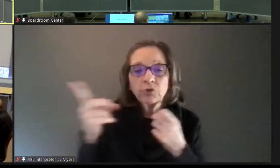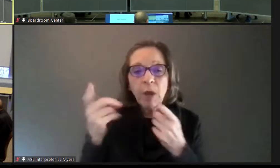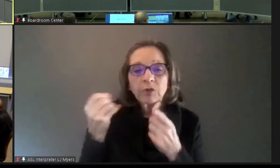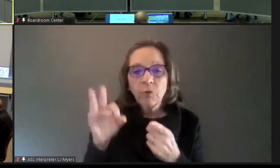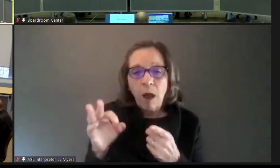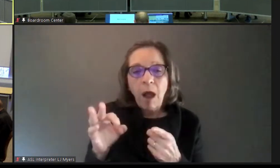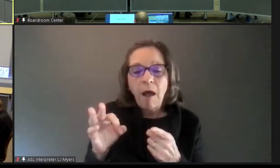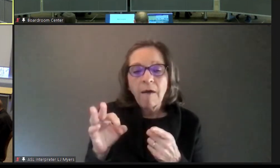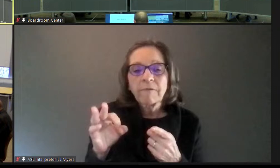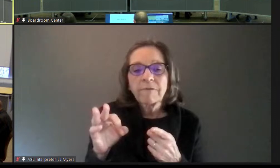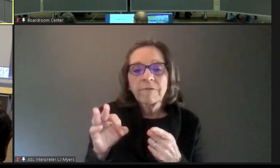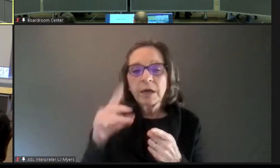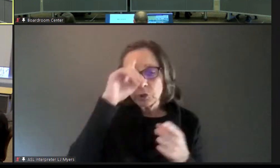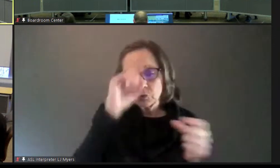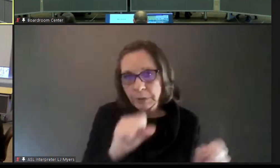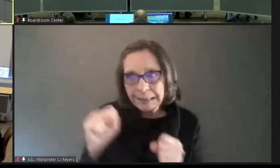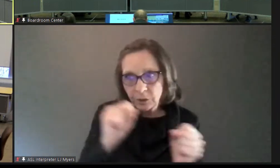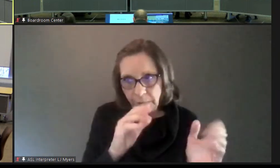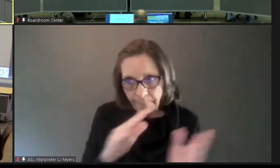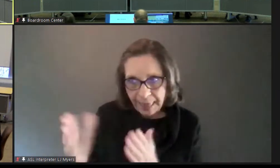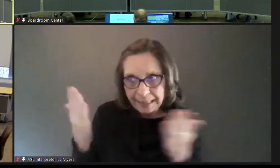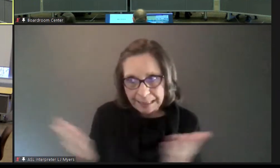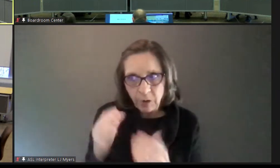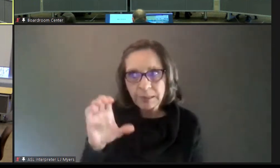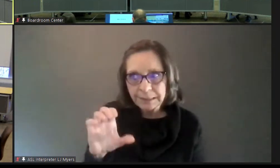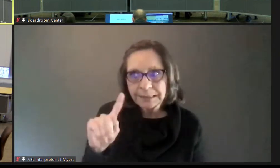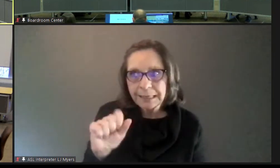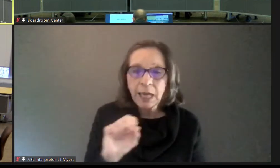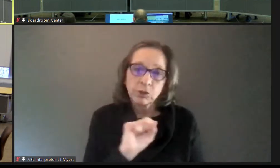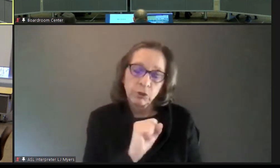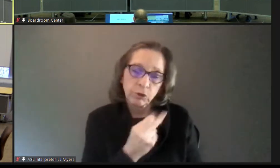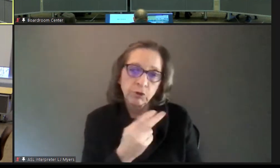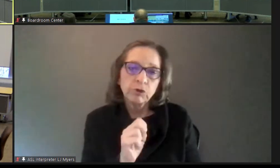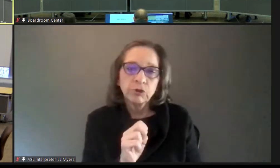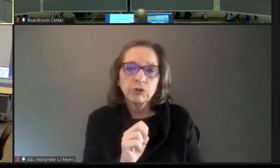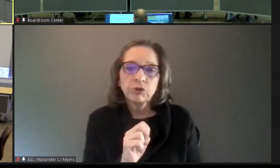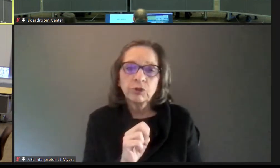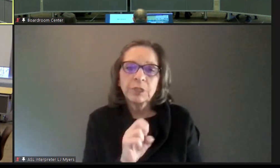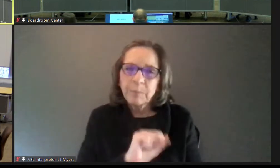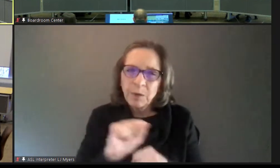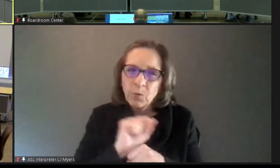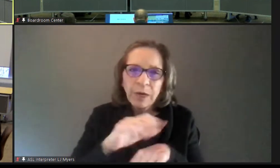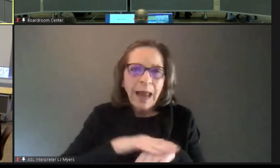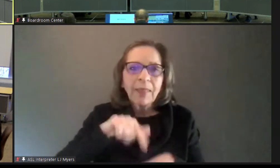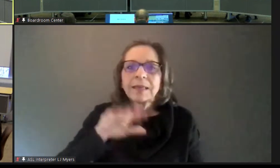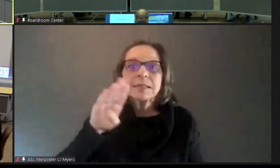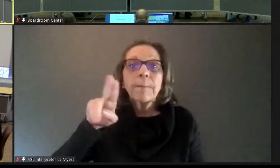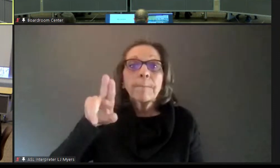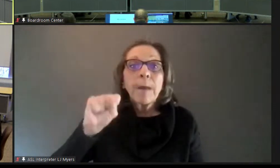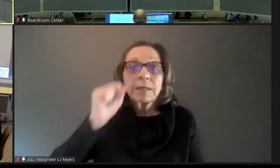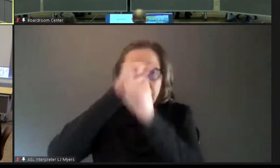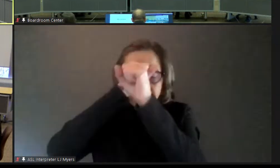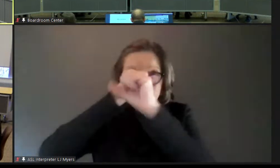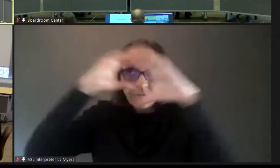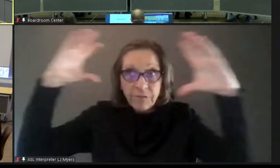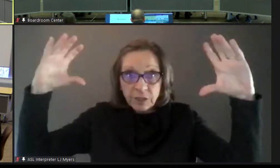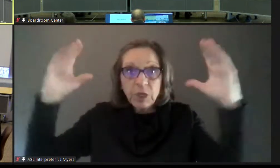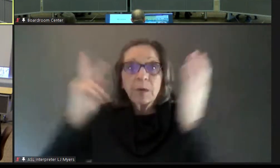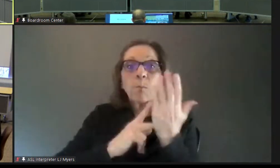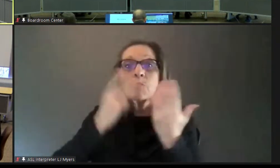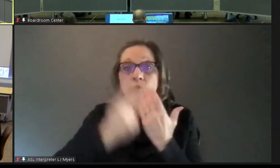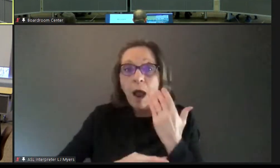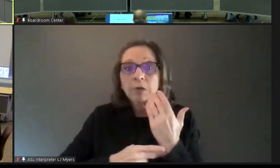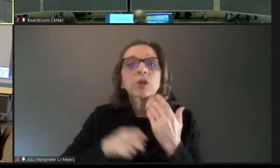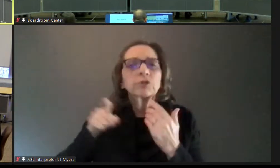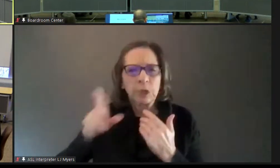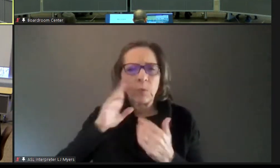Planning here at CTA. So she's working on this bus vision project and will continue to work on it.